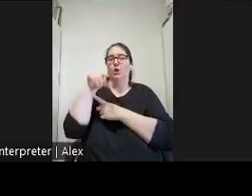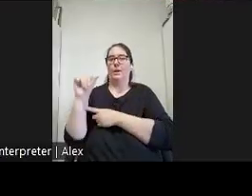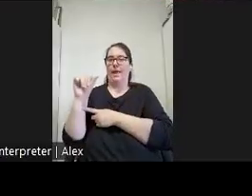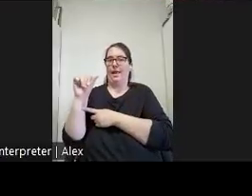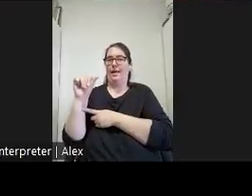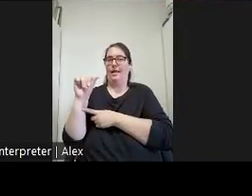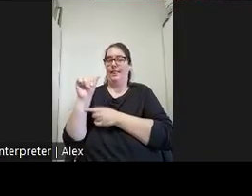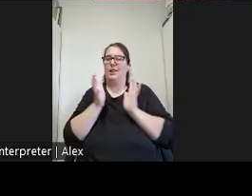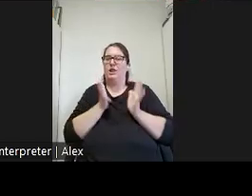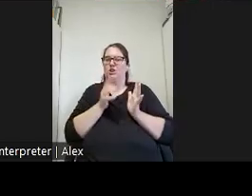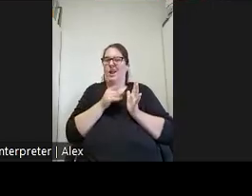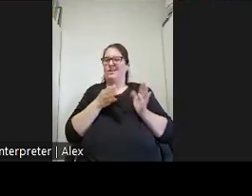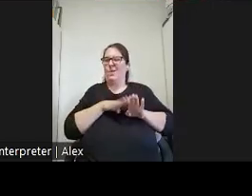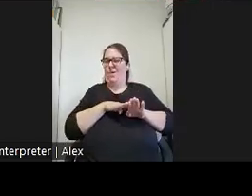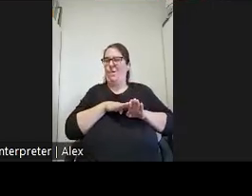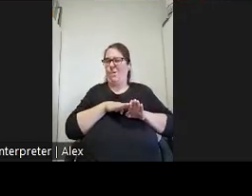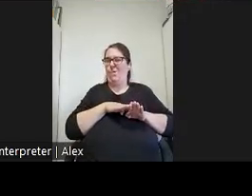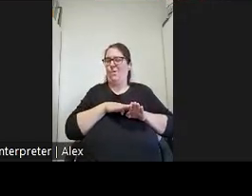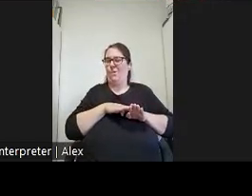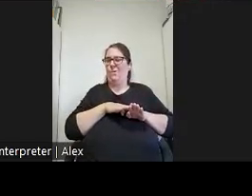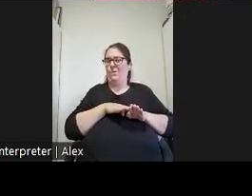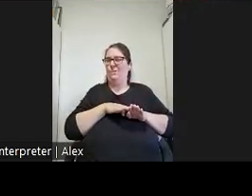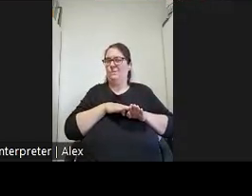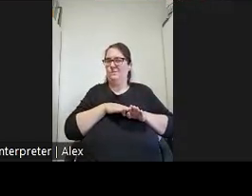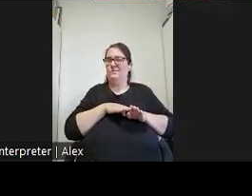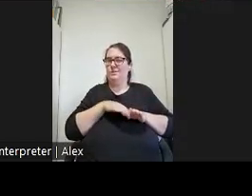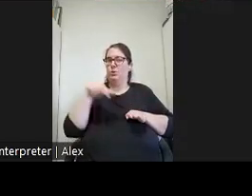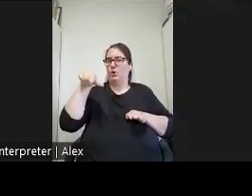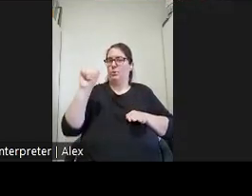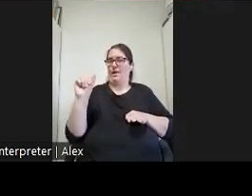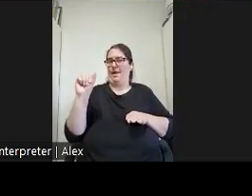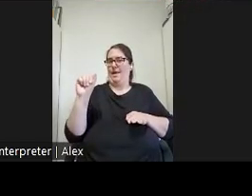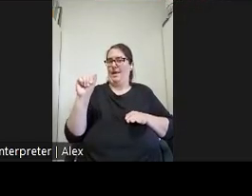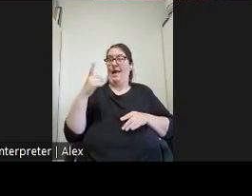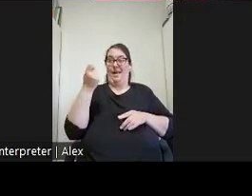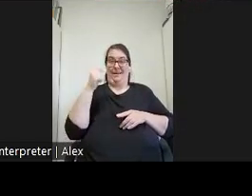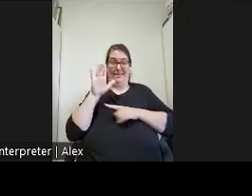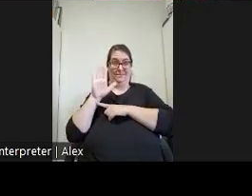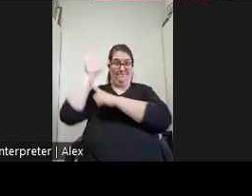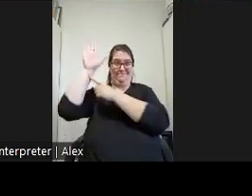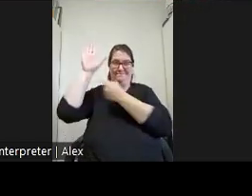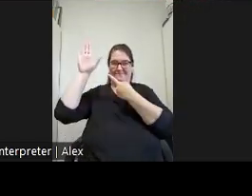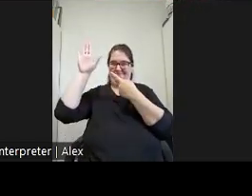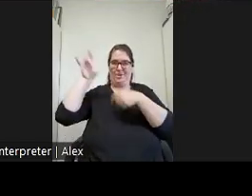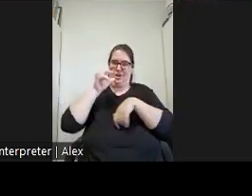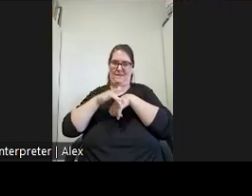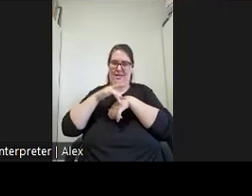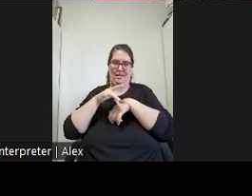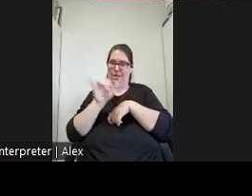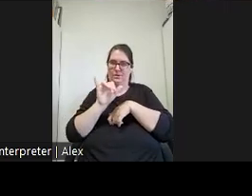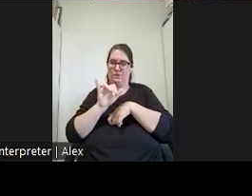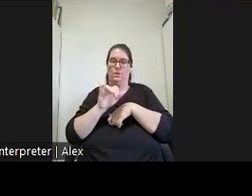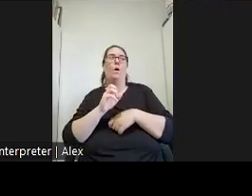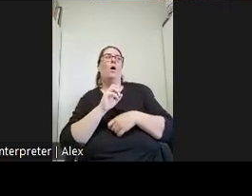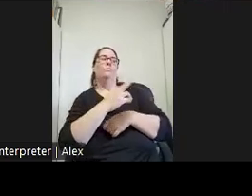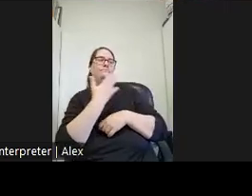chat is currently closed and there isn't a way to participate with raising the hand right now. Okay, thank you so